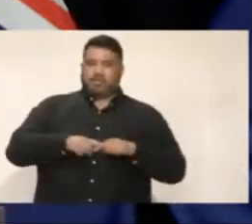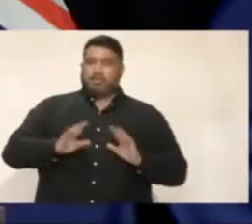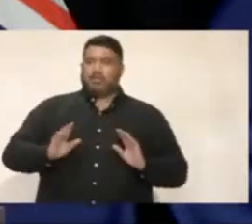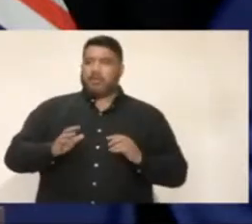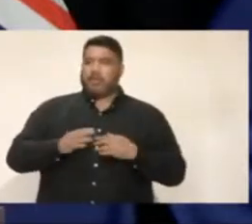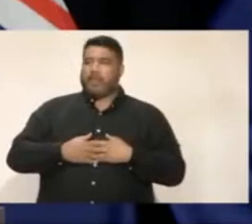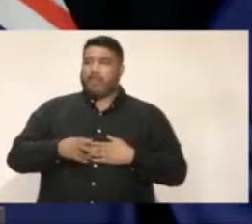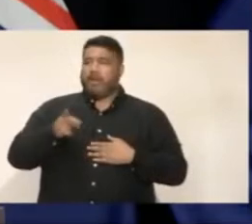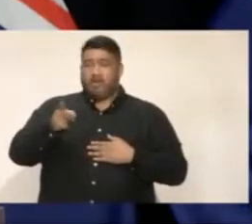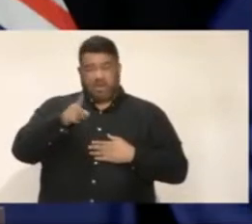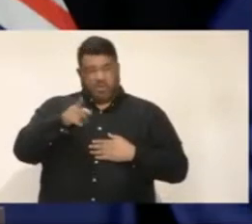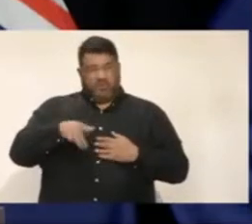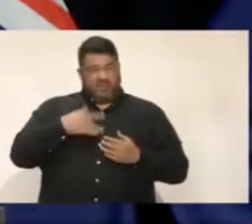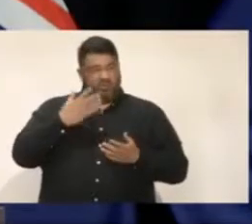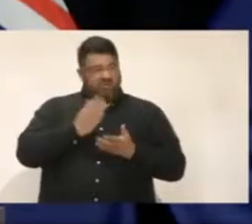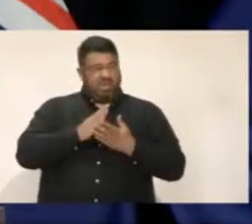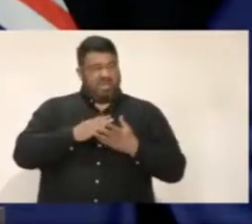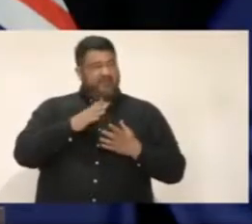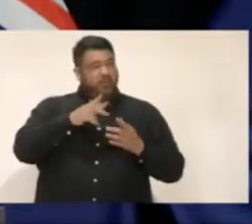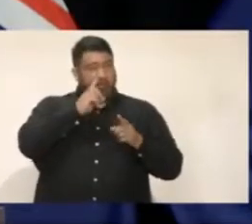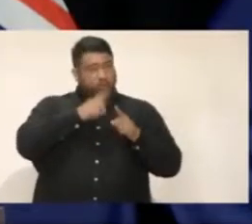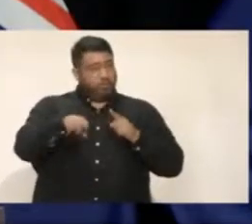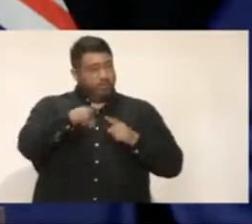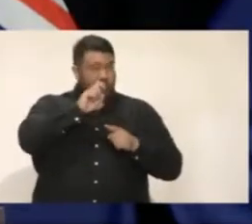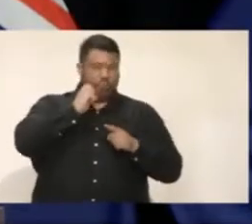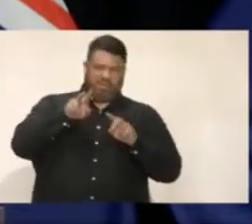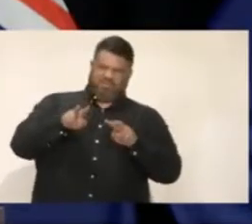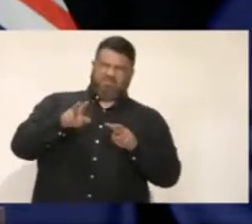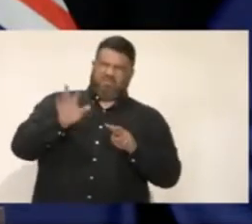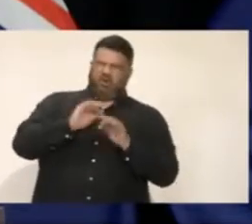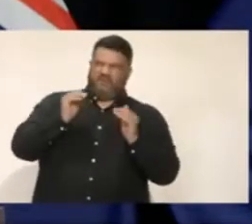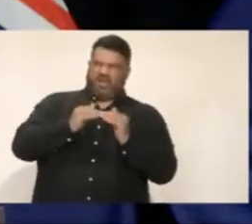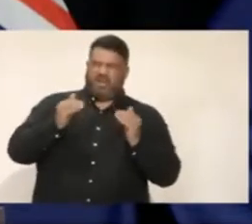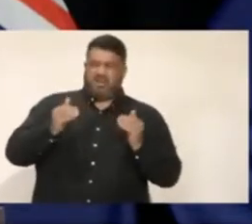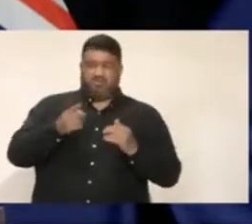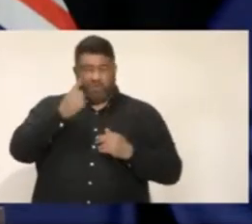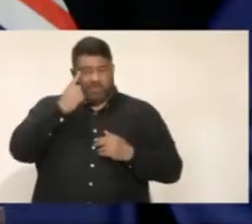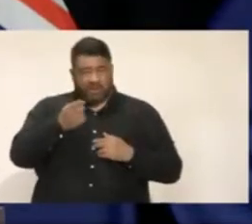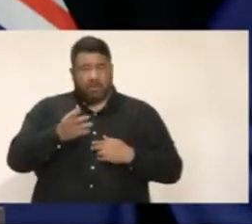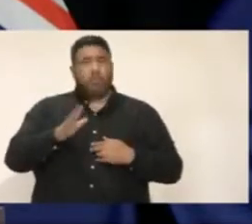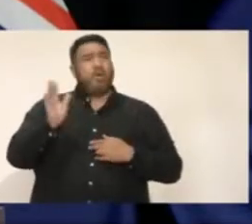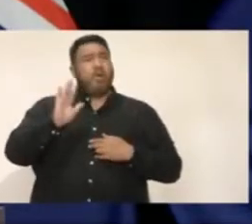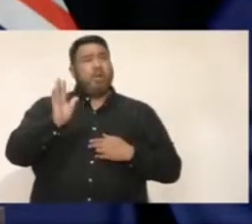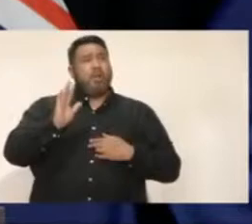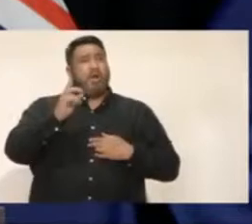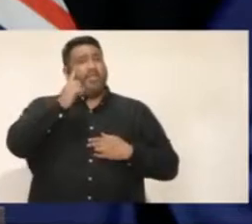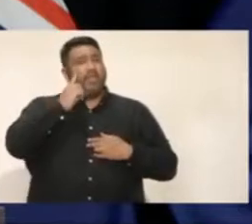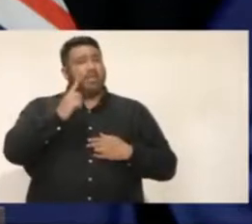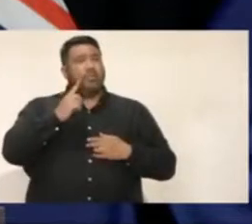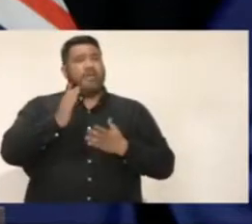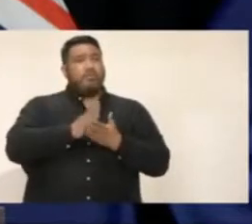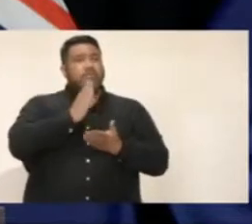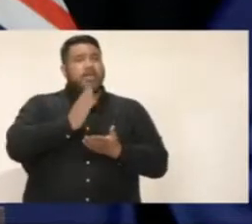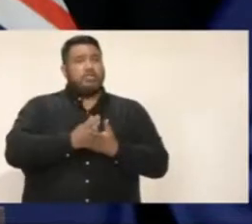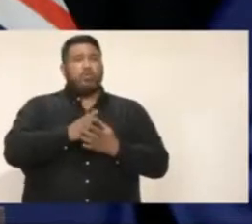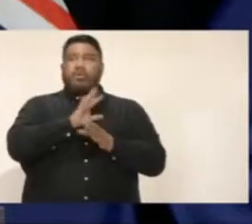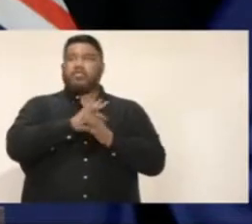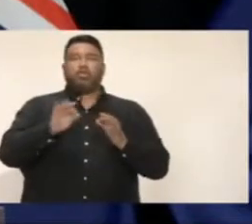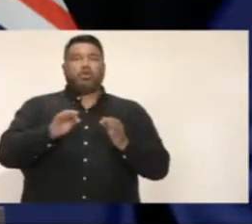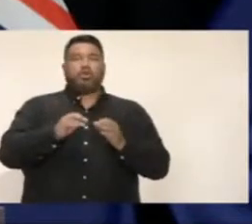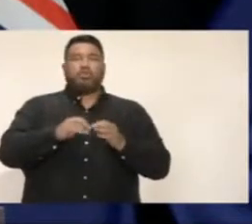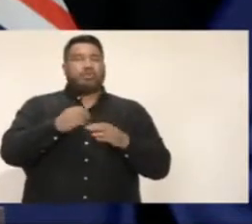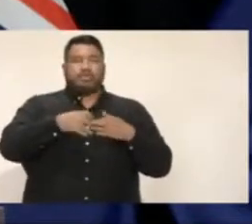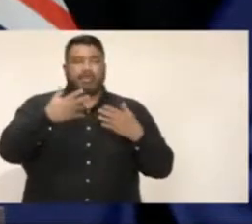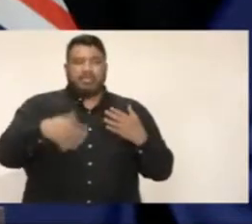fair? Ultimately, I think what we have to make sure we're doing is never creating a situation where taxpayers are paying more than what is fair